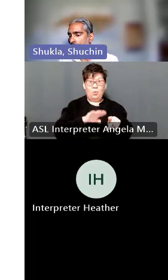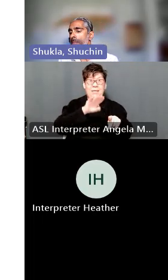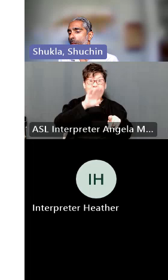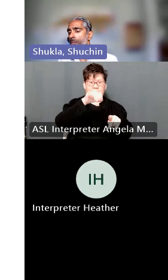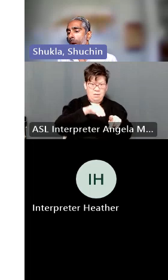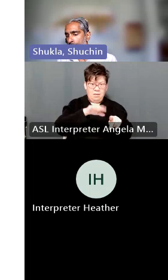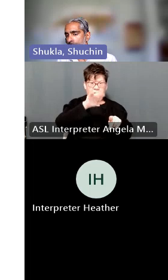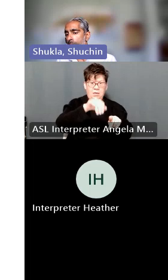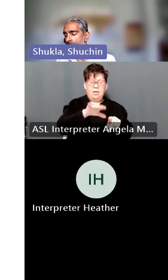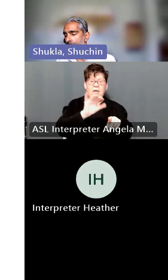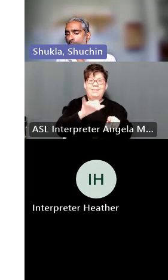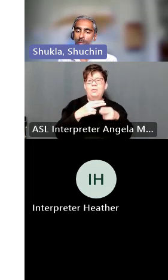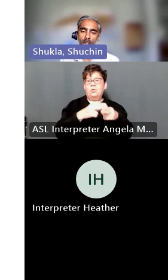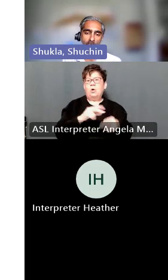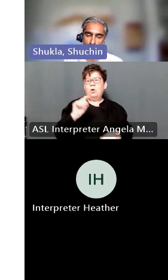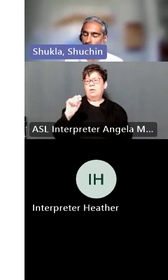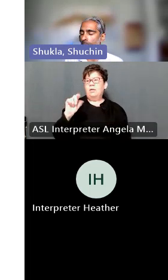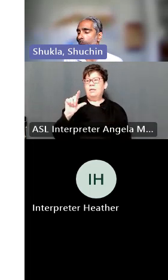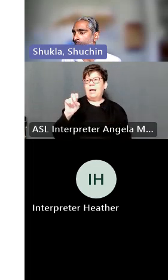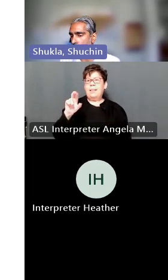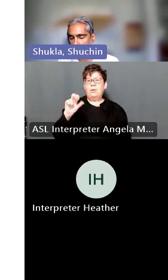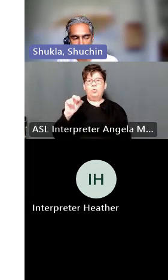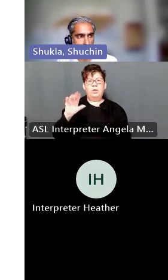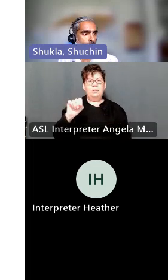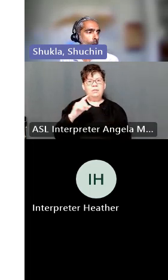that's tolerance. You develop a tolerance to